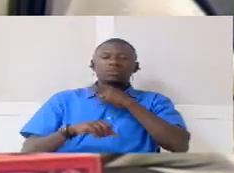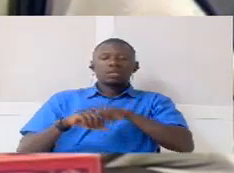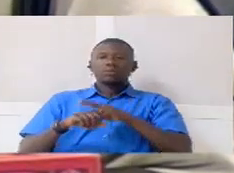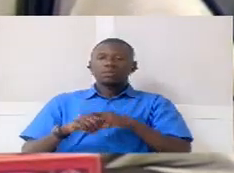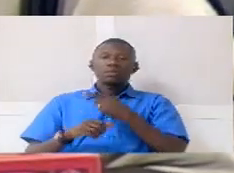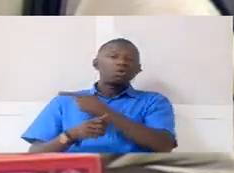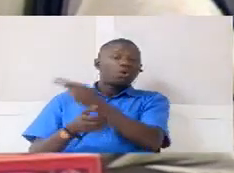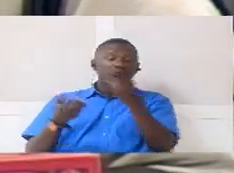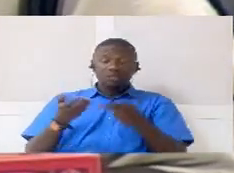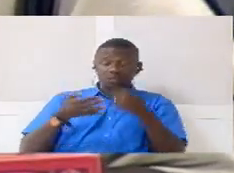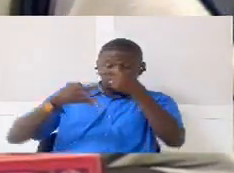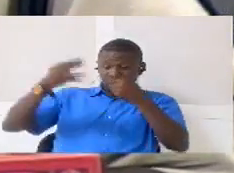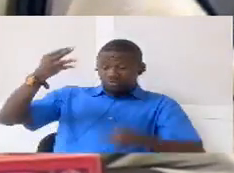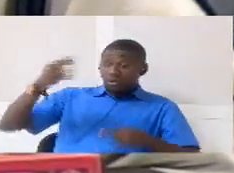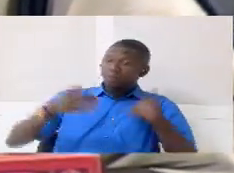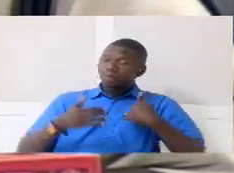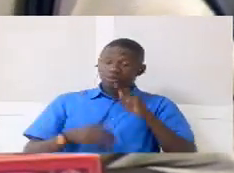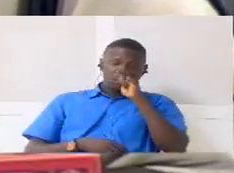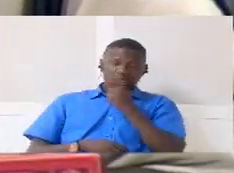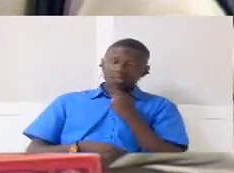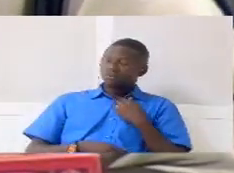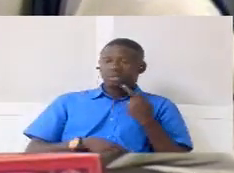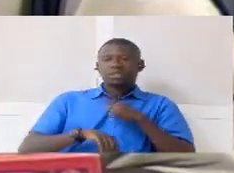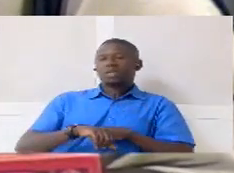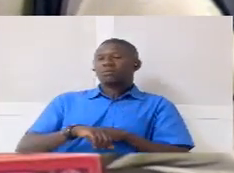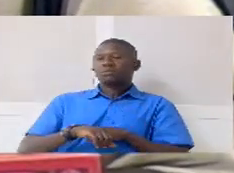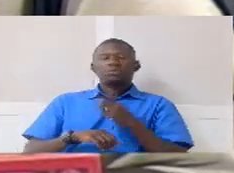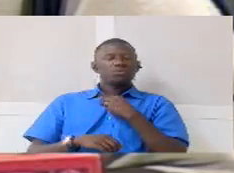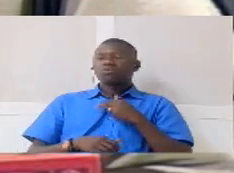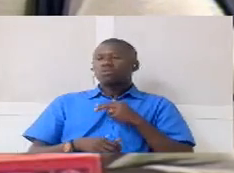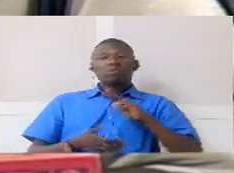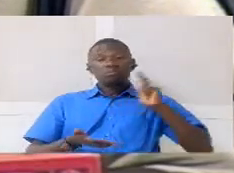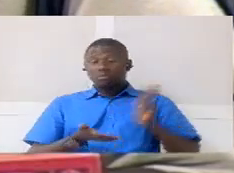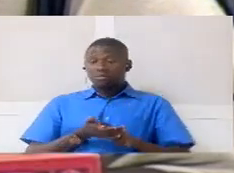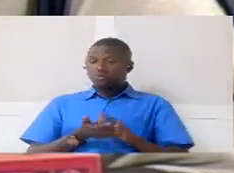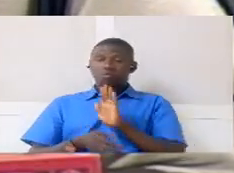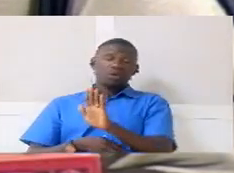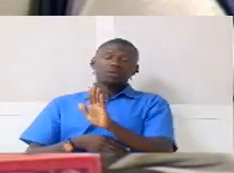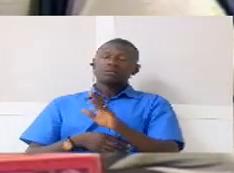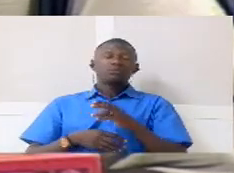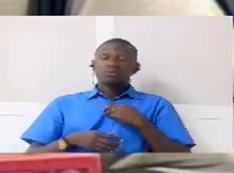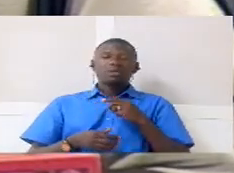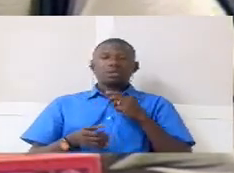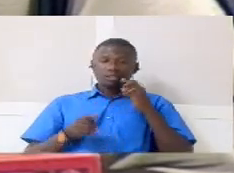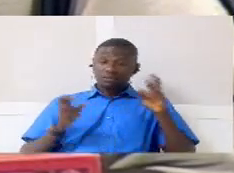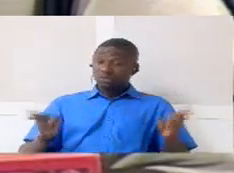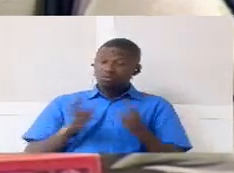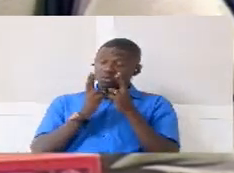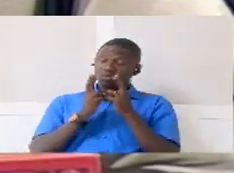farande sonna wala so mang approval batum nga instructiono di wala nyama ko e ni papo mu da